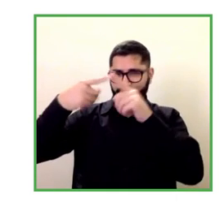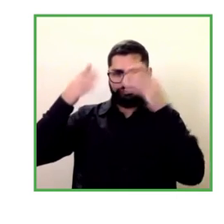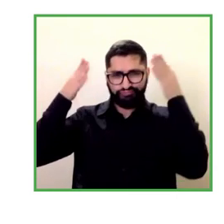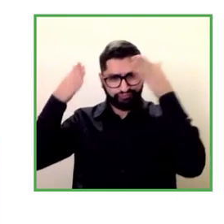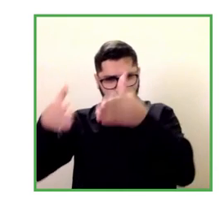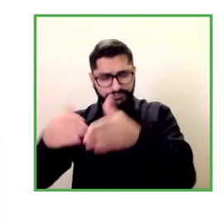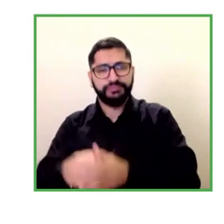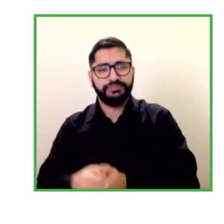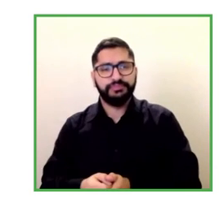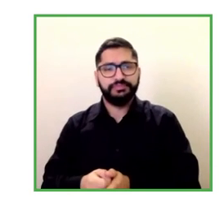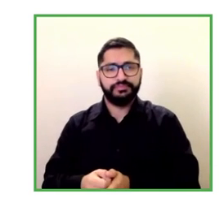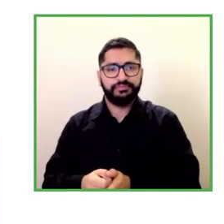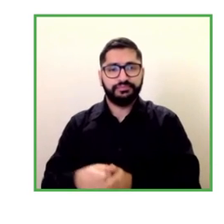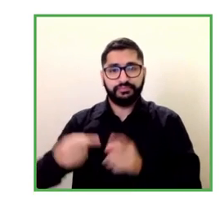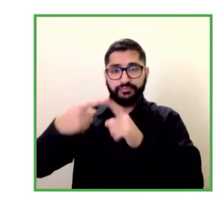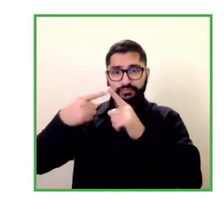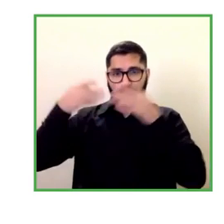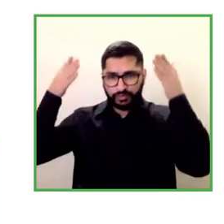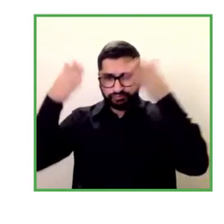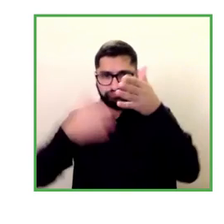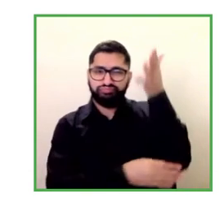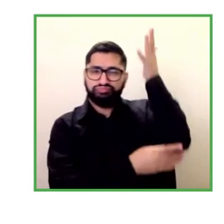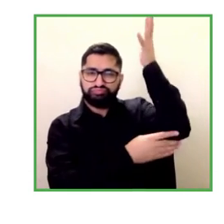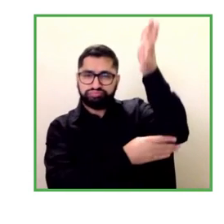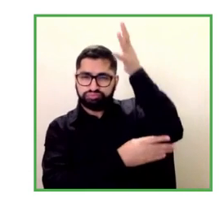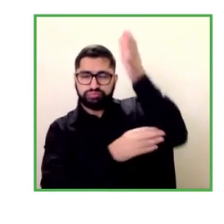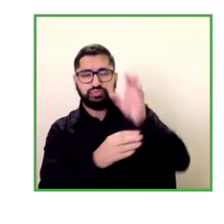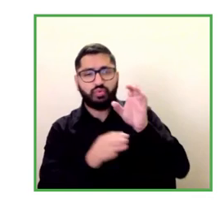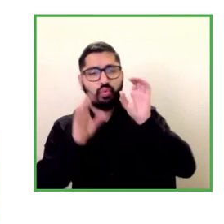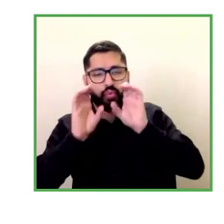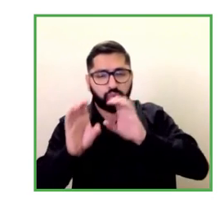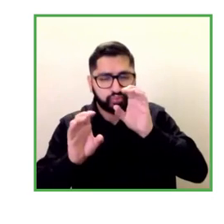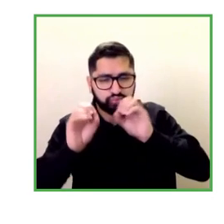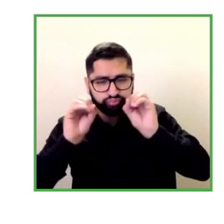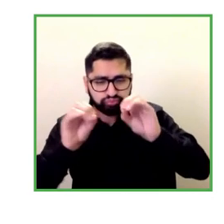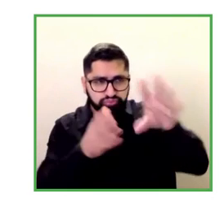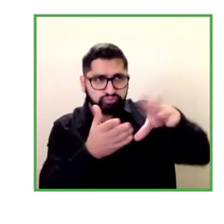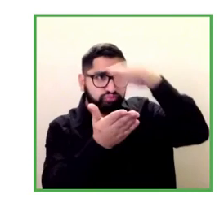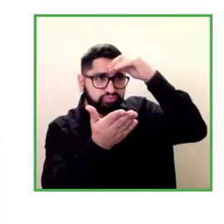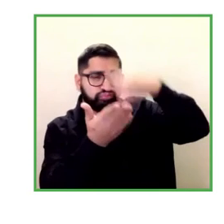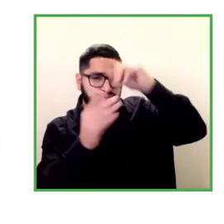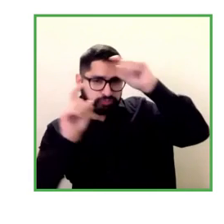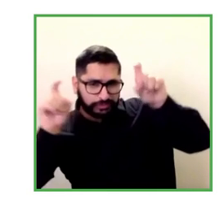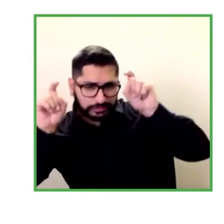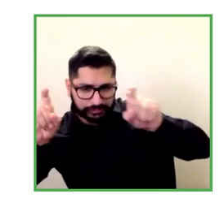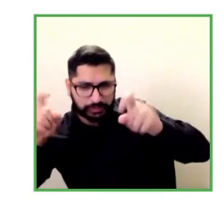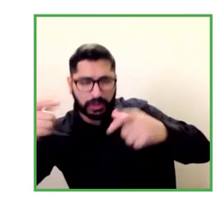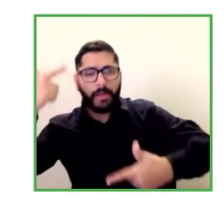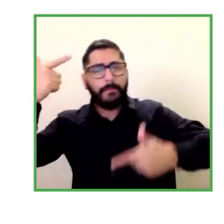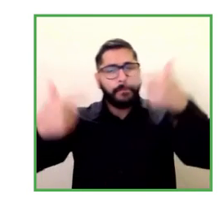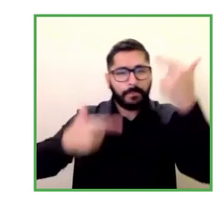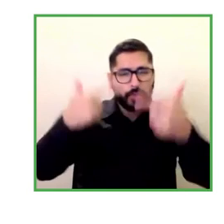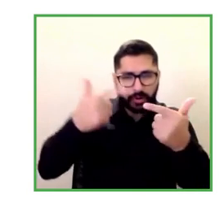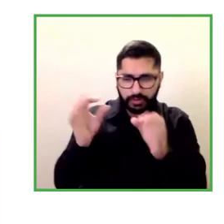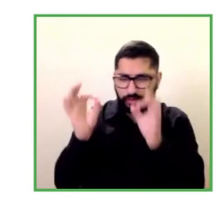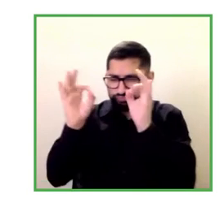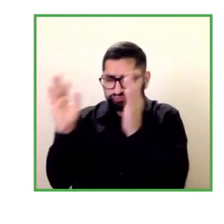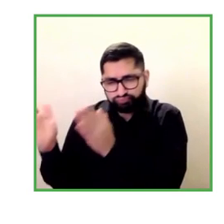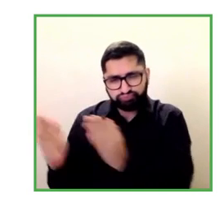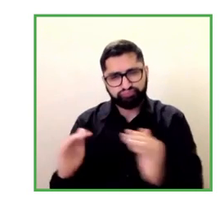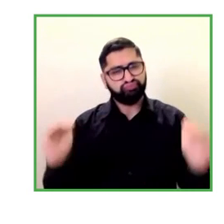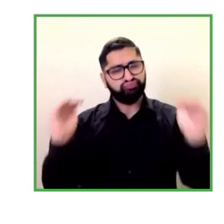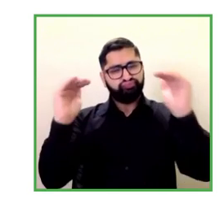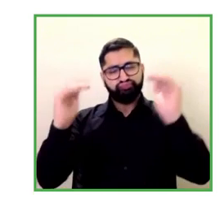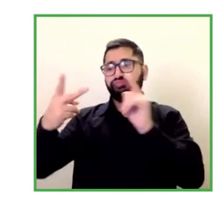on training and education. The other one around policies and standardization